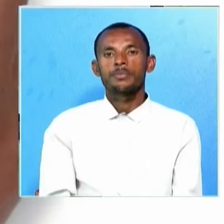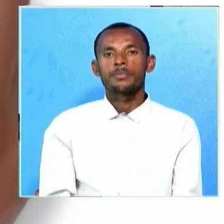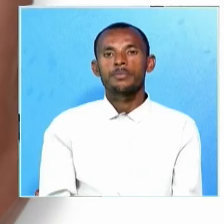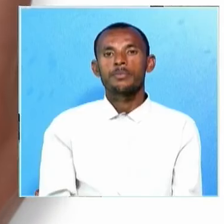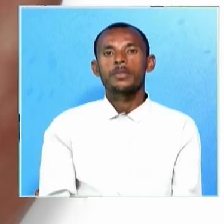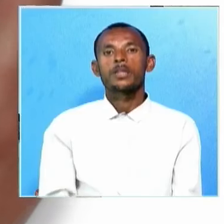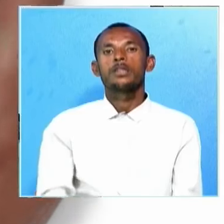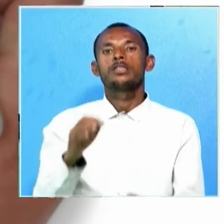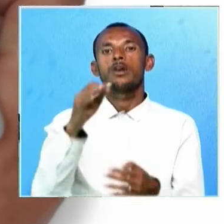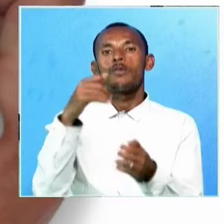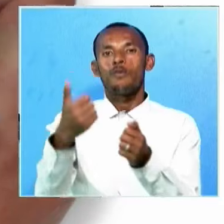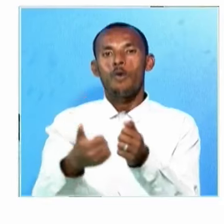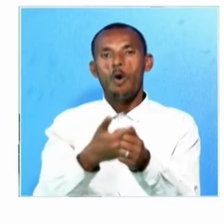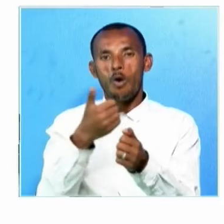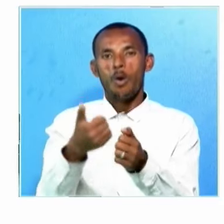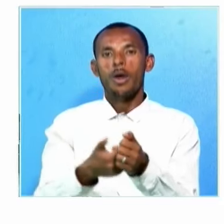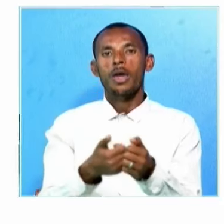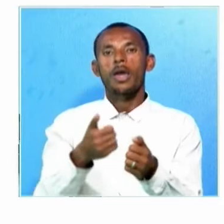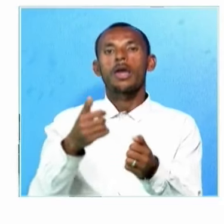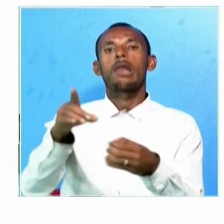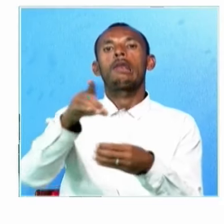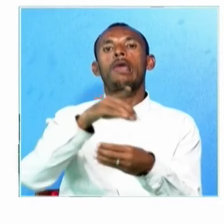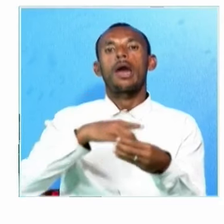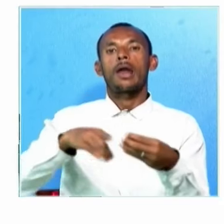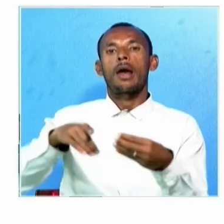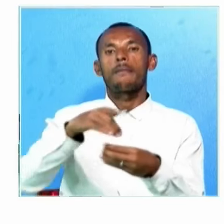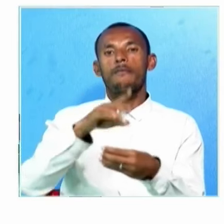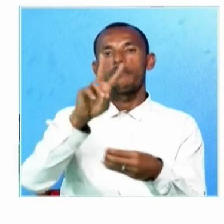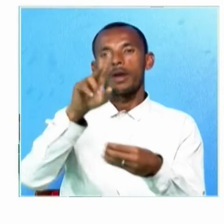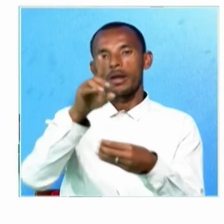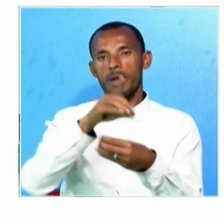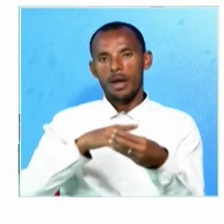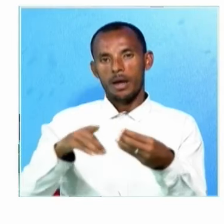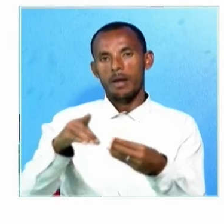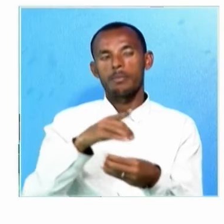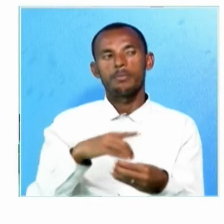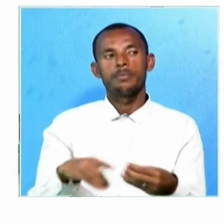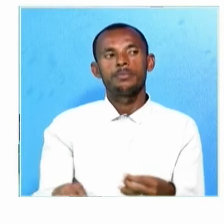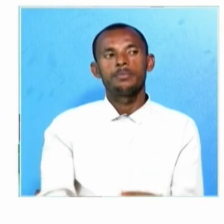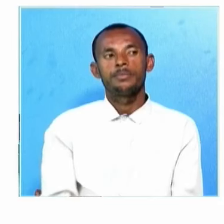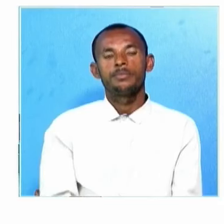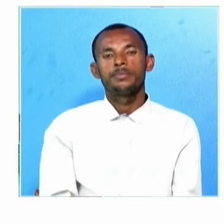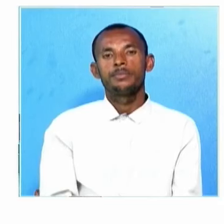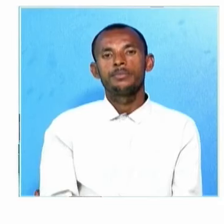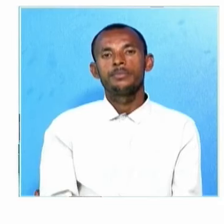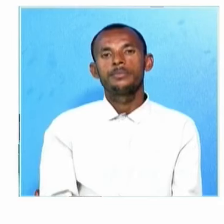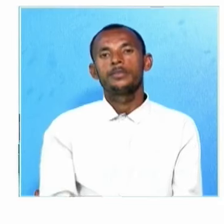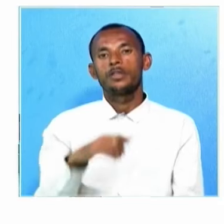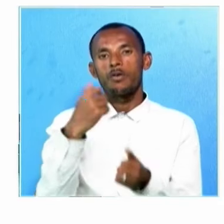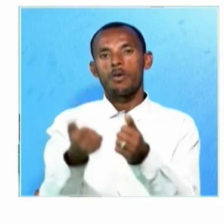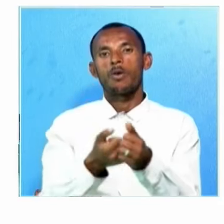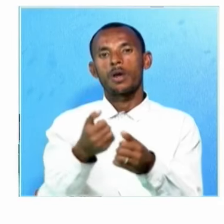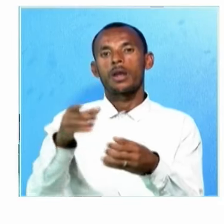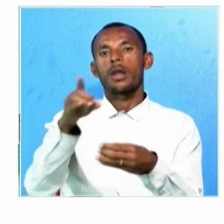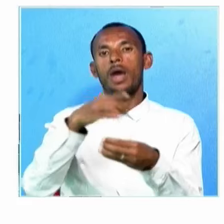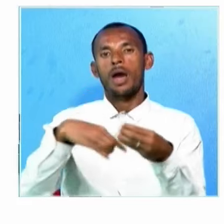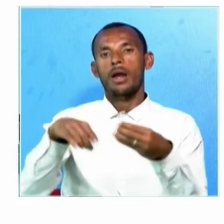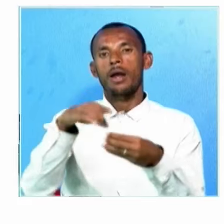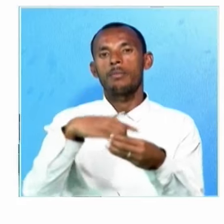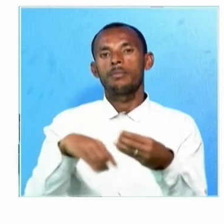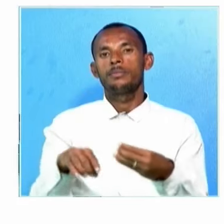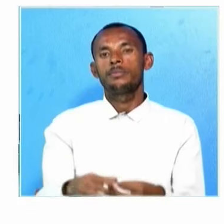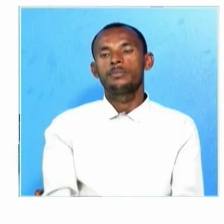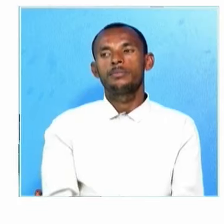in the following diagram, in the following Venn diagram, in the following